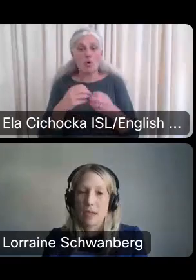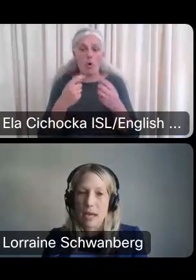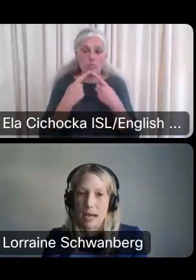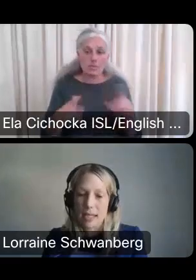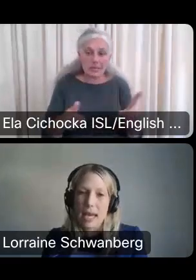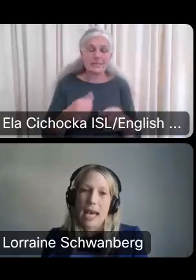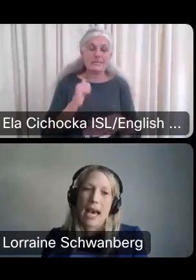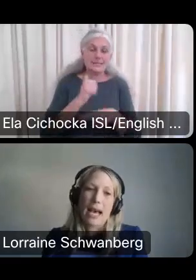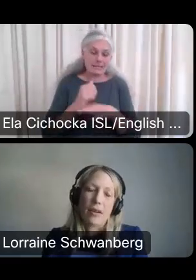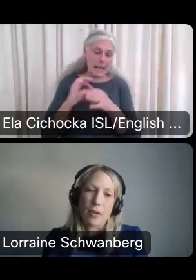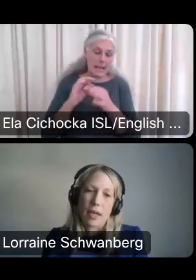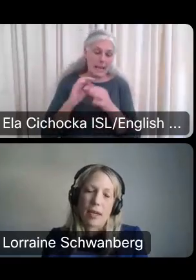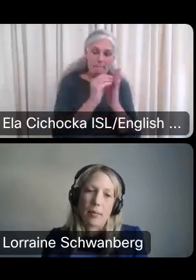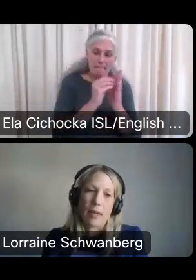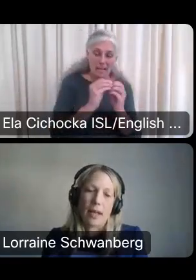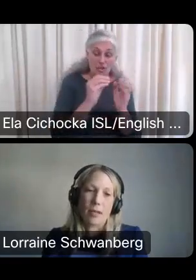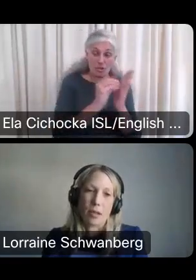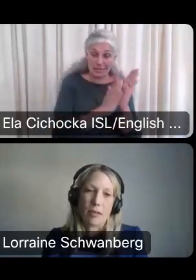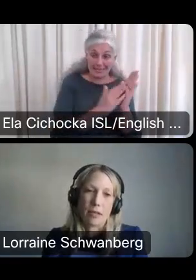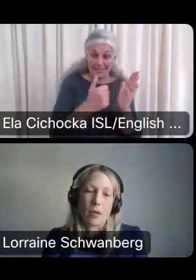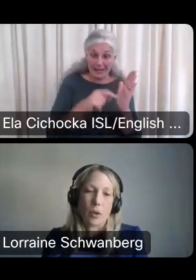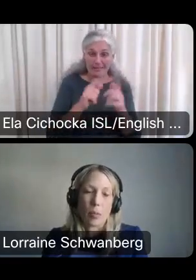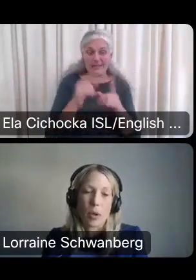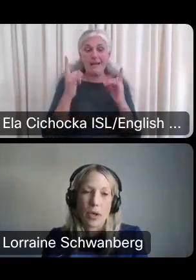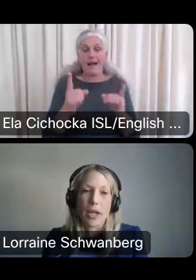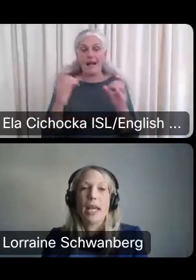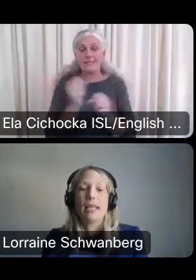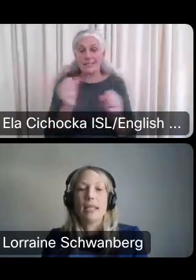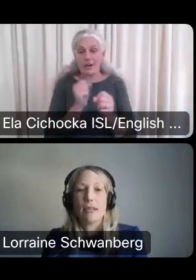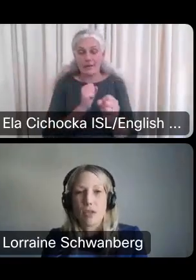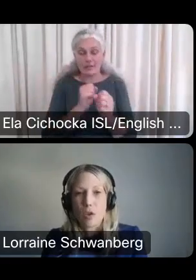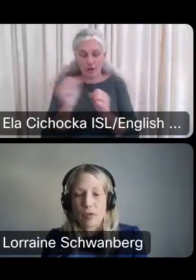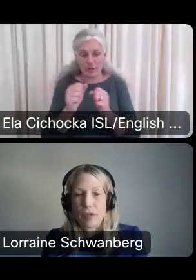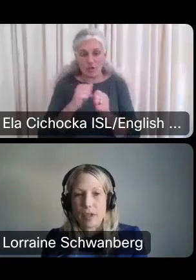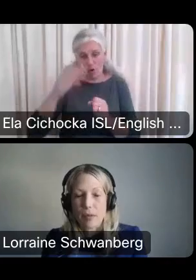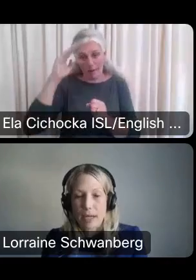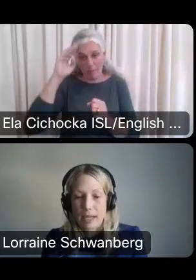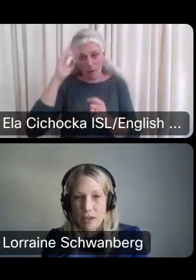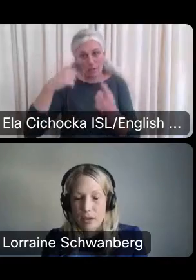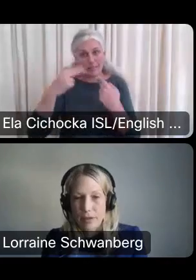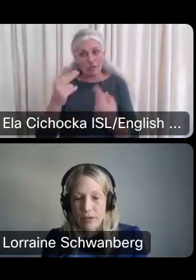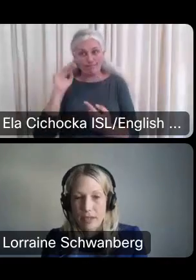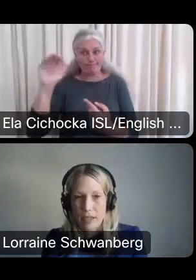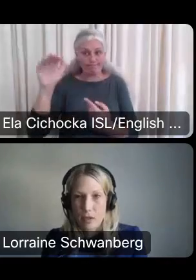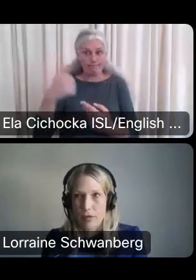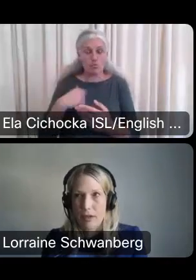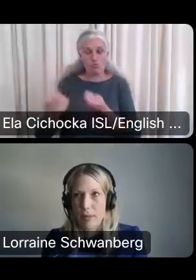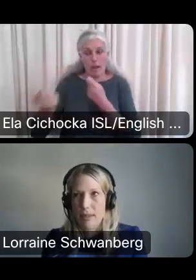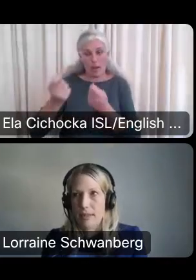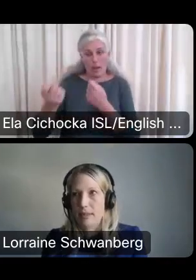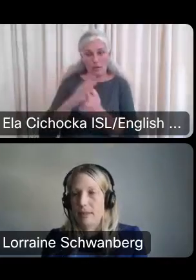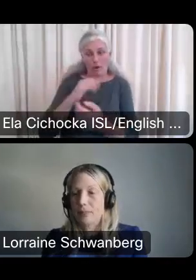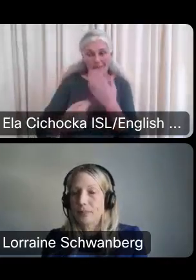out in the Act, and the health service, so your employer, needs to notify the regulator of that